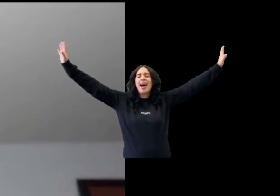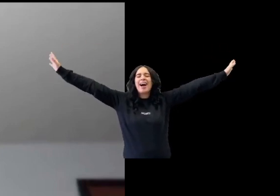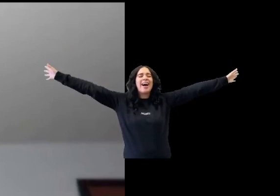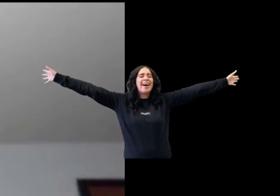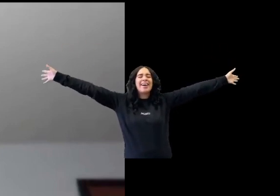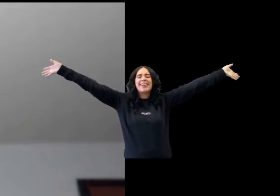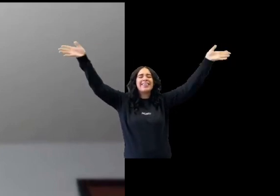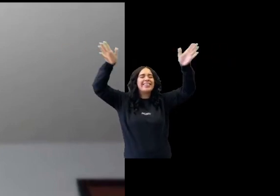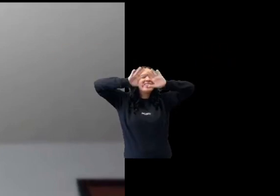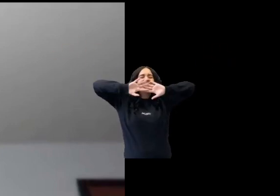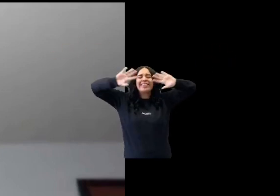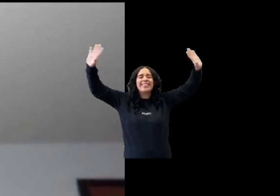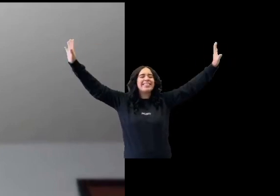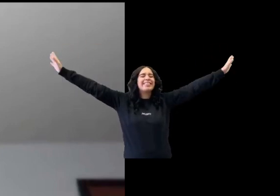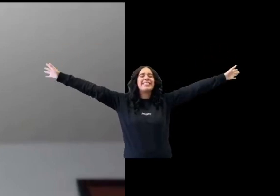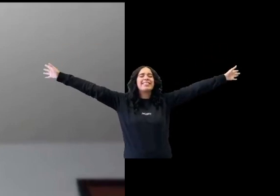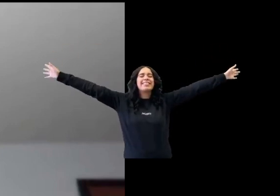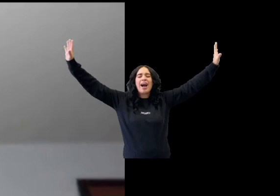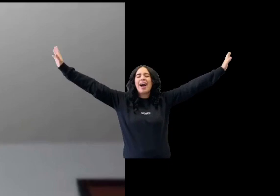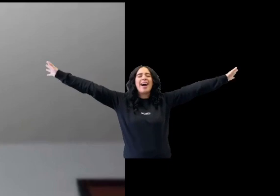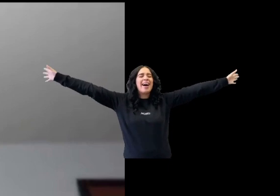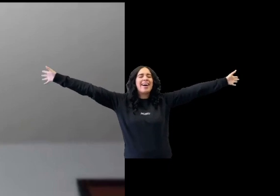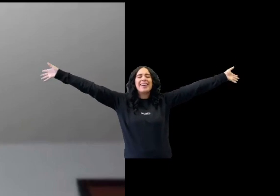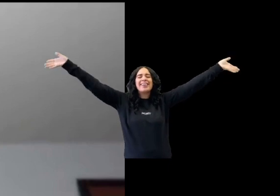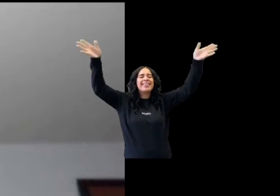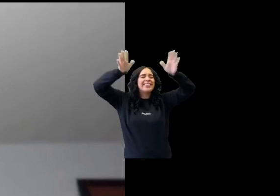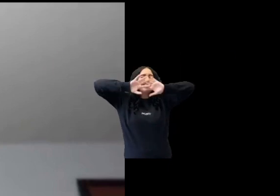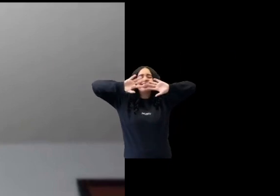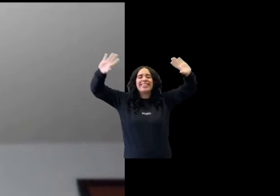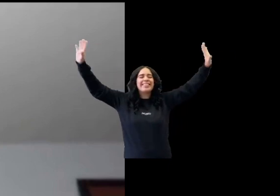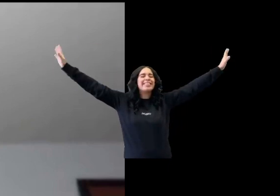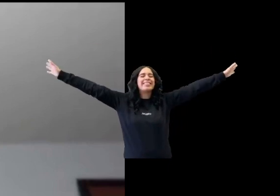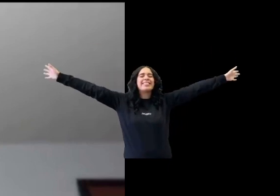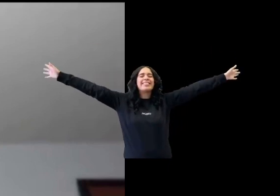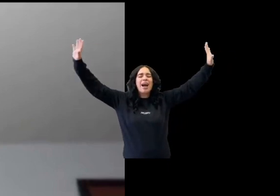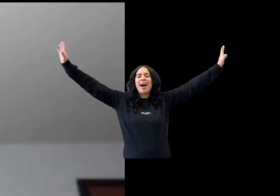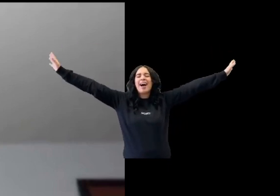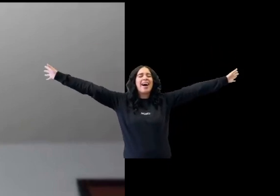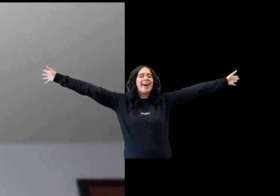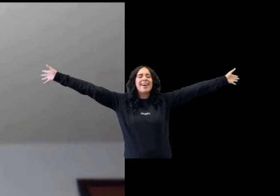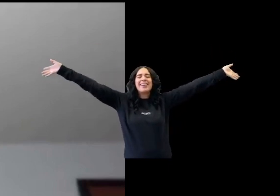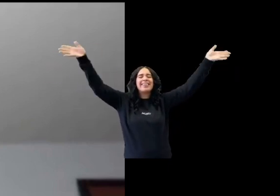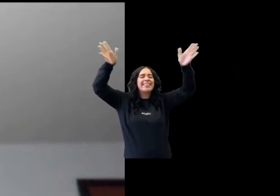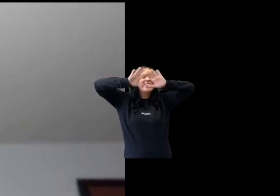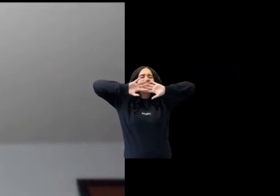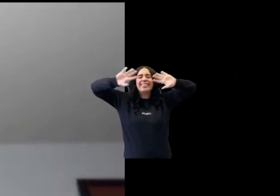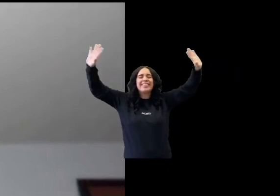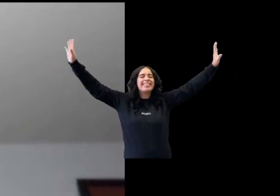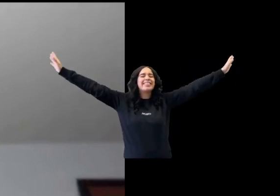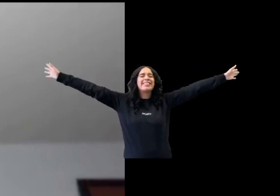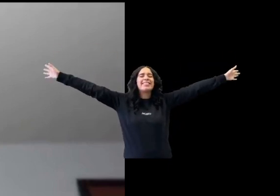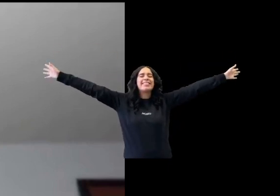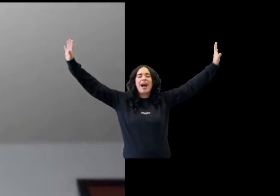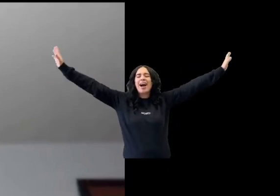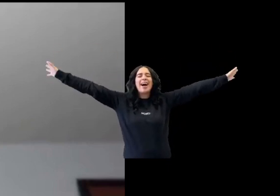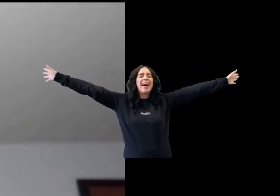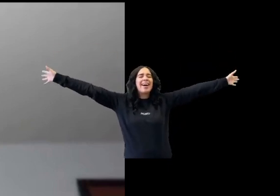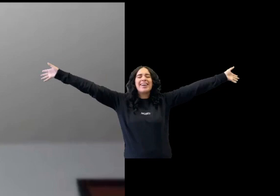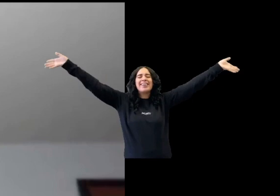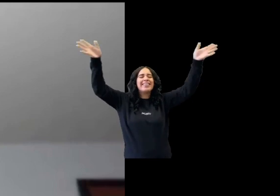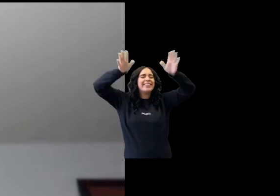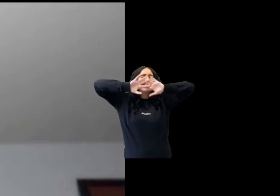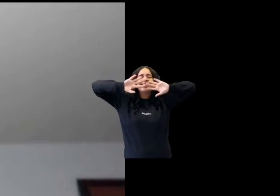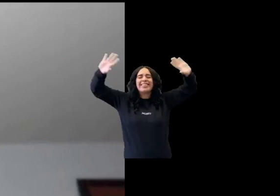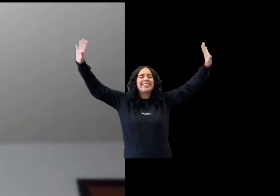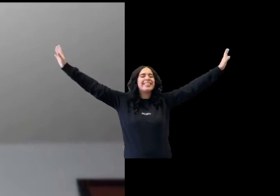what? Absolutely nothing. So, at this point, I never really finished watching the video because I